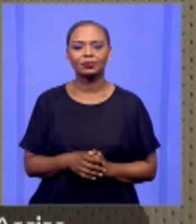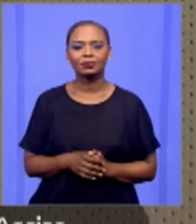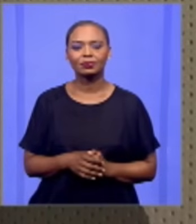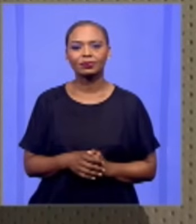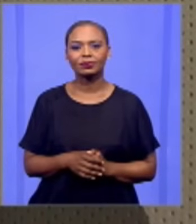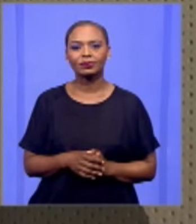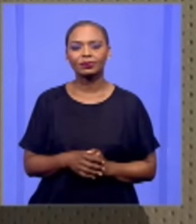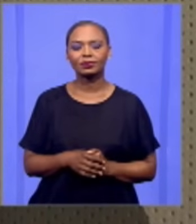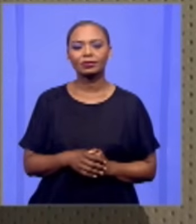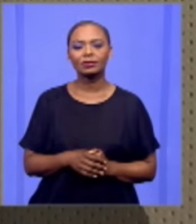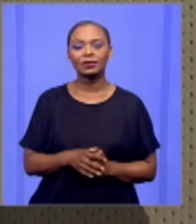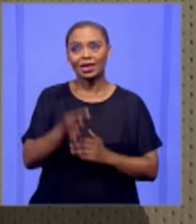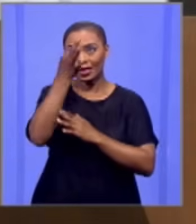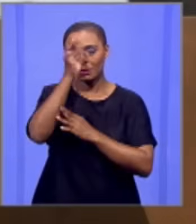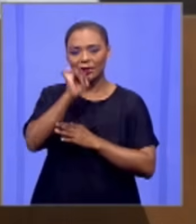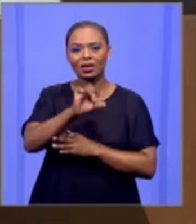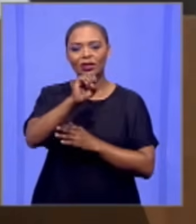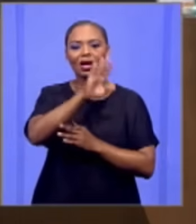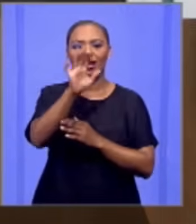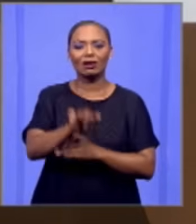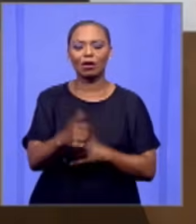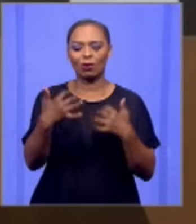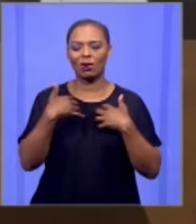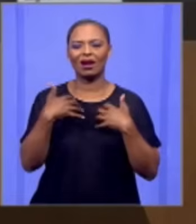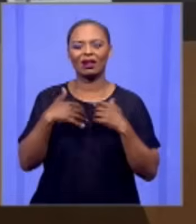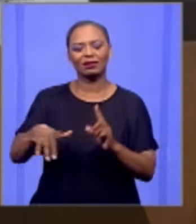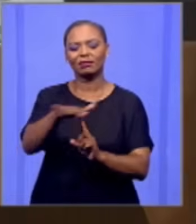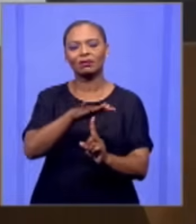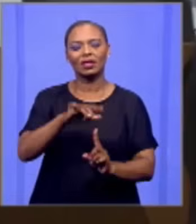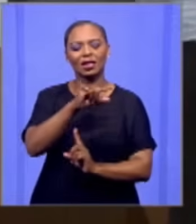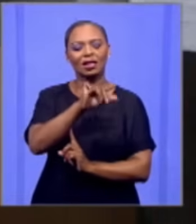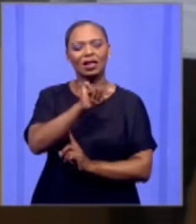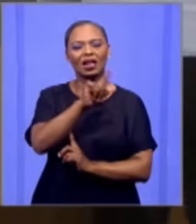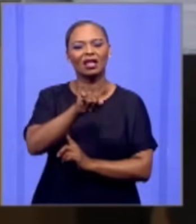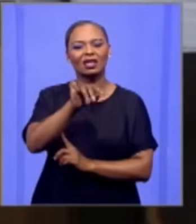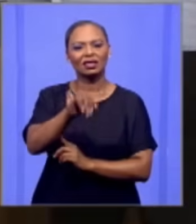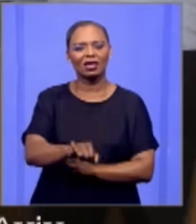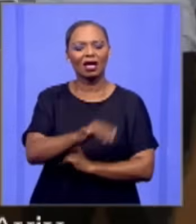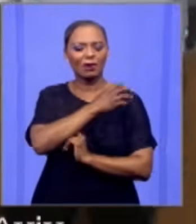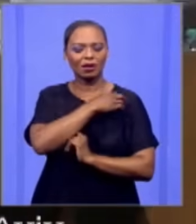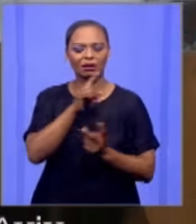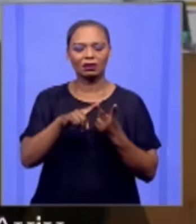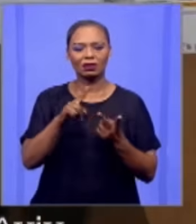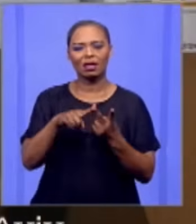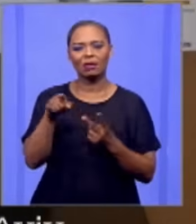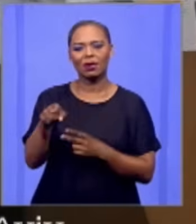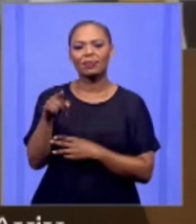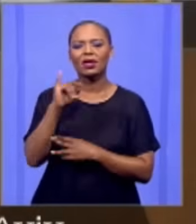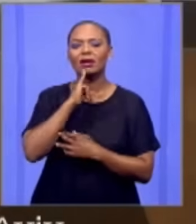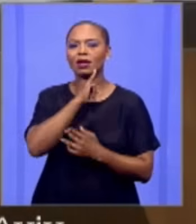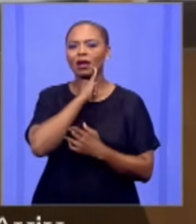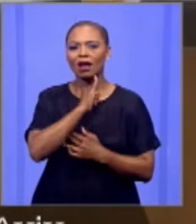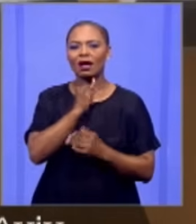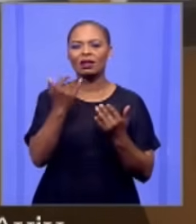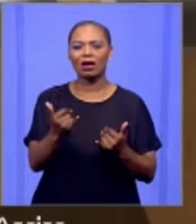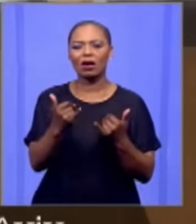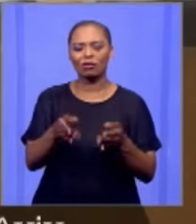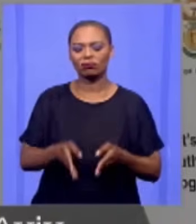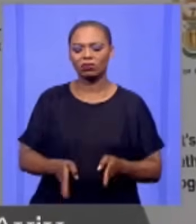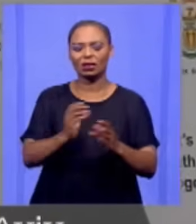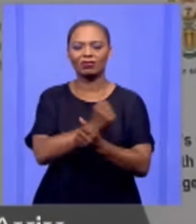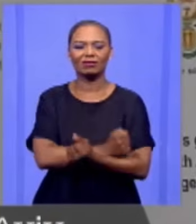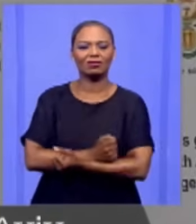Mmušo wa Afrika Borwa o tshwenya ke ditiragalo tša ka Gaza tša go thutupišwa ga dikolo le ditliniki ge e šita le go tswalela ditsela tšeo go tšona go sepelago dilori tša